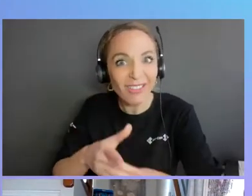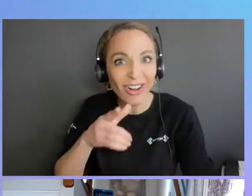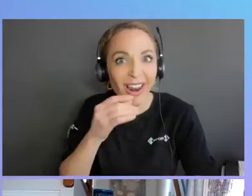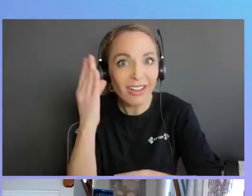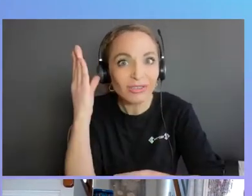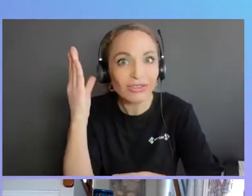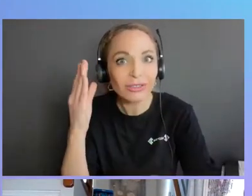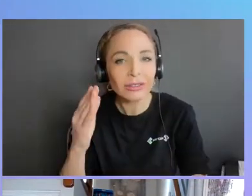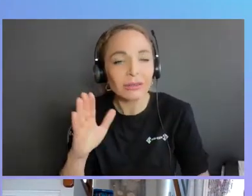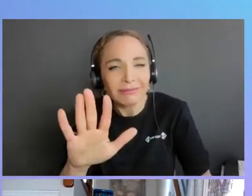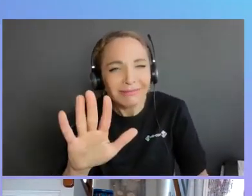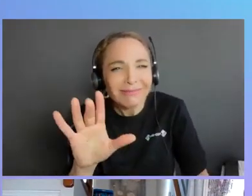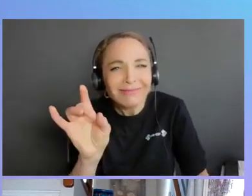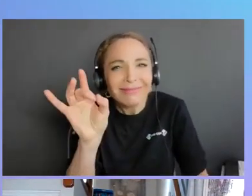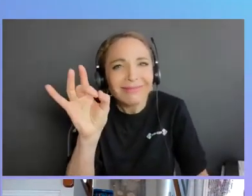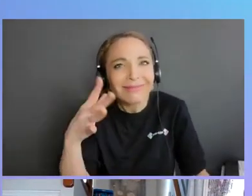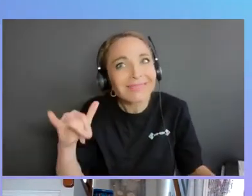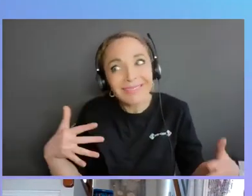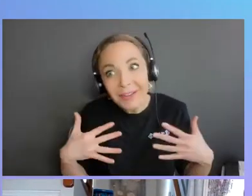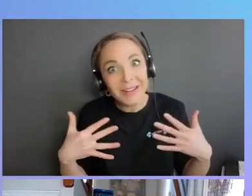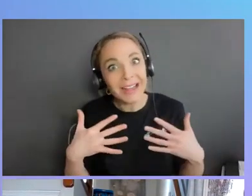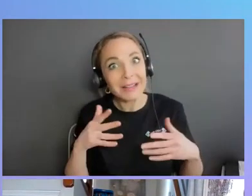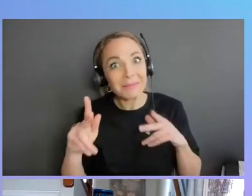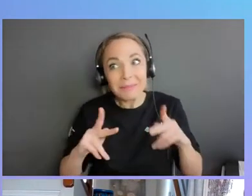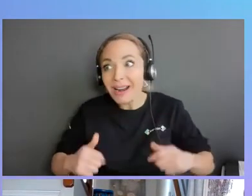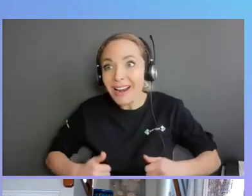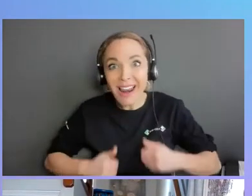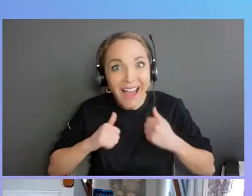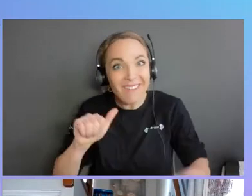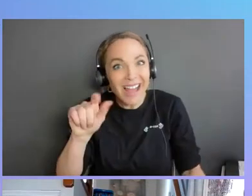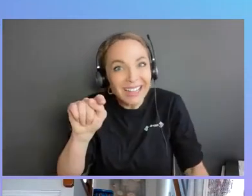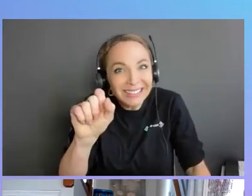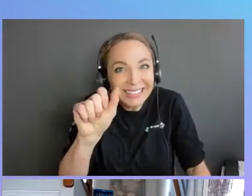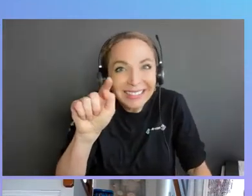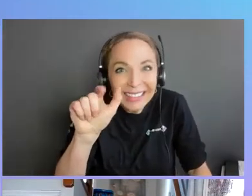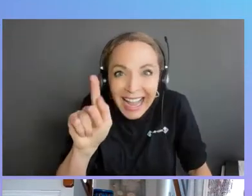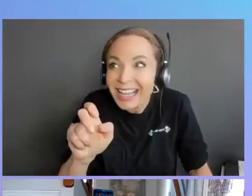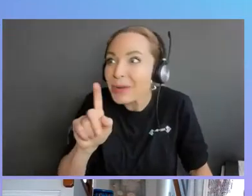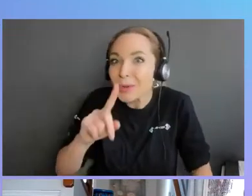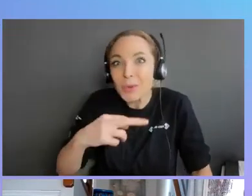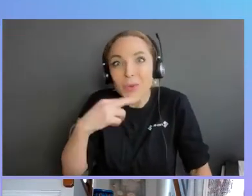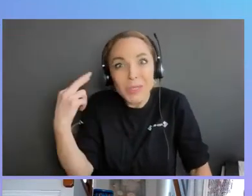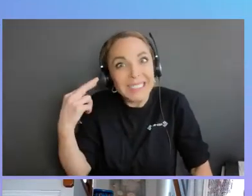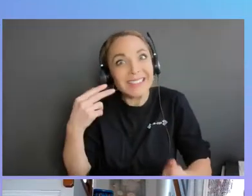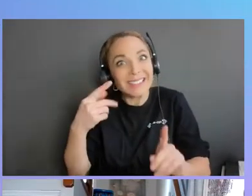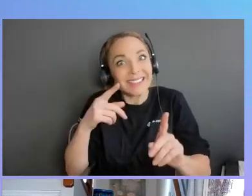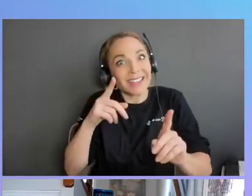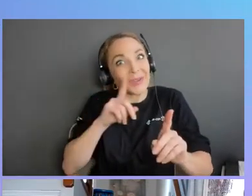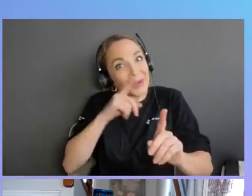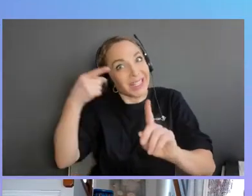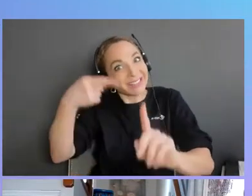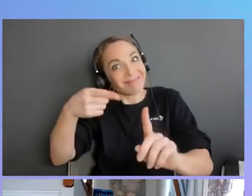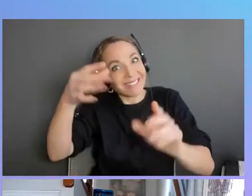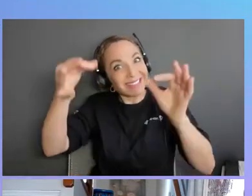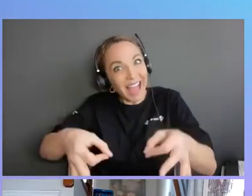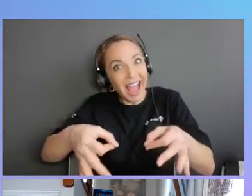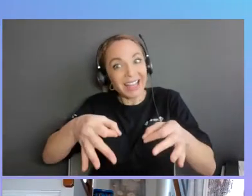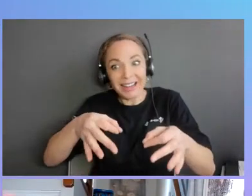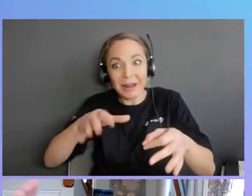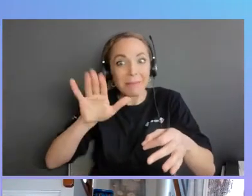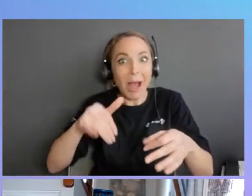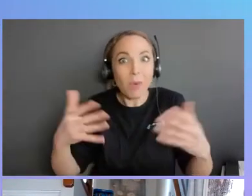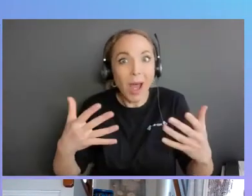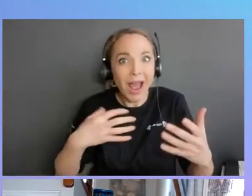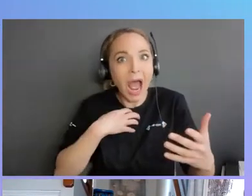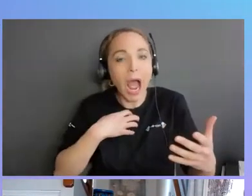because these are people's lives at stake, right? And it's being decided in part based on hanger, but this is real. So if you need